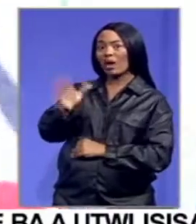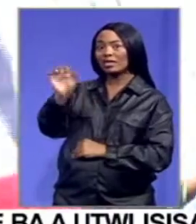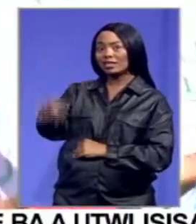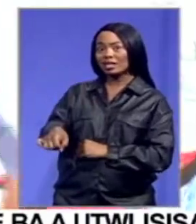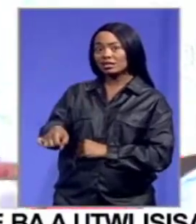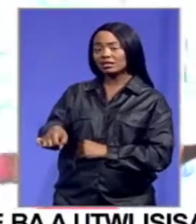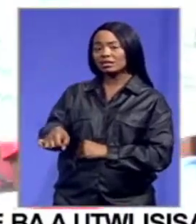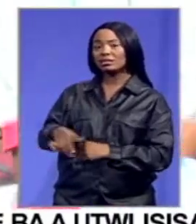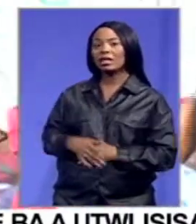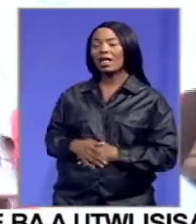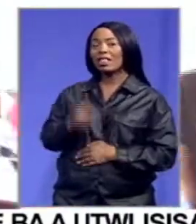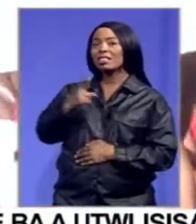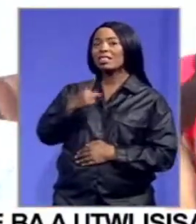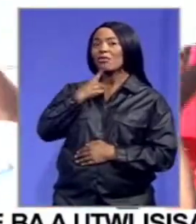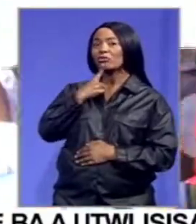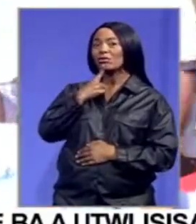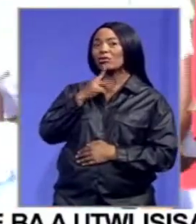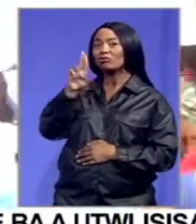your R1,000.